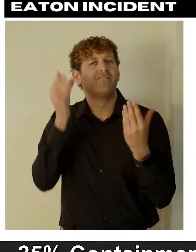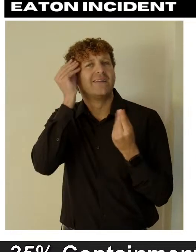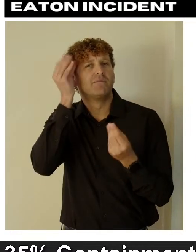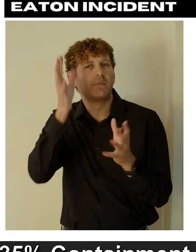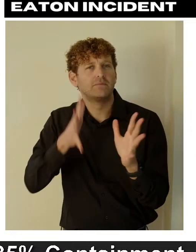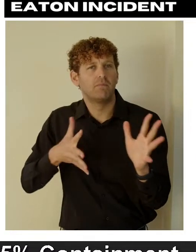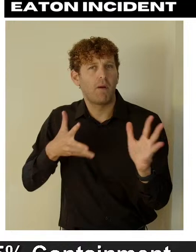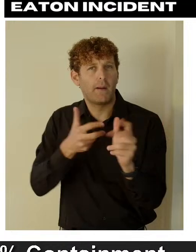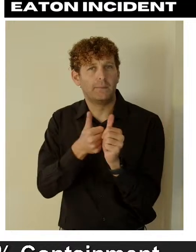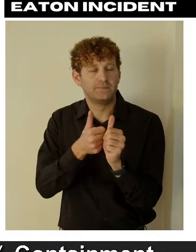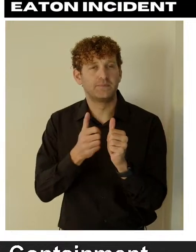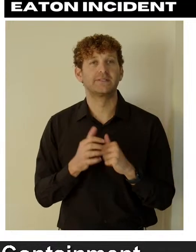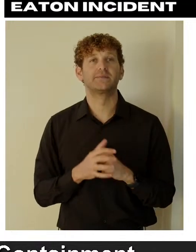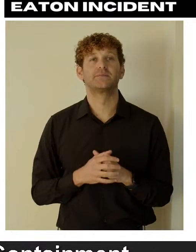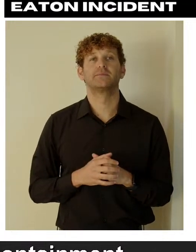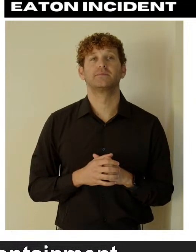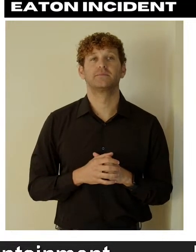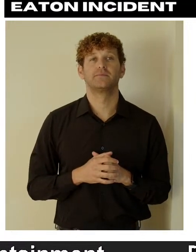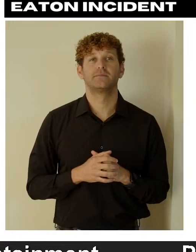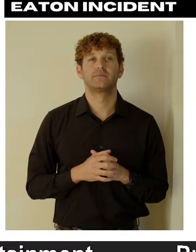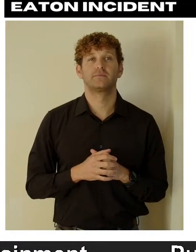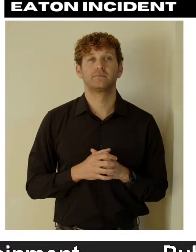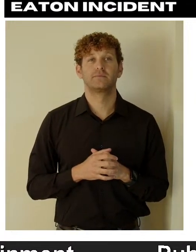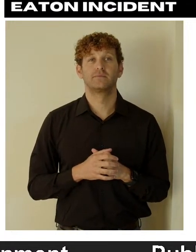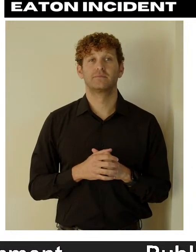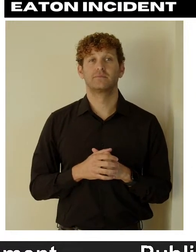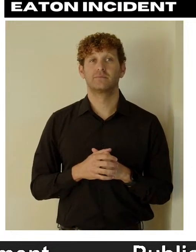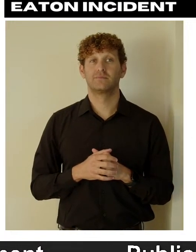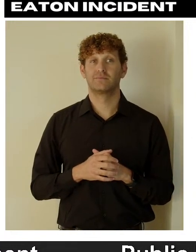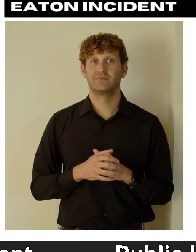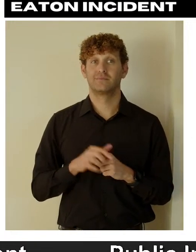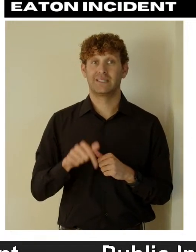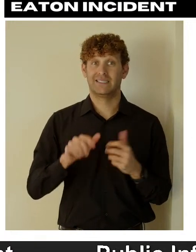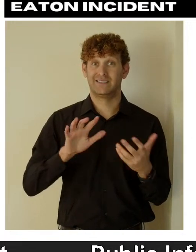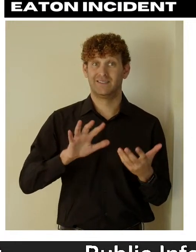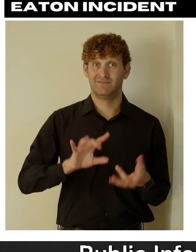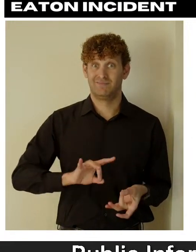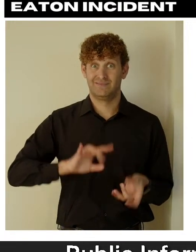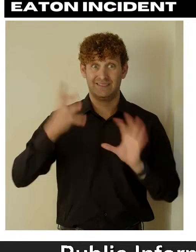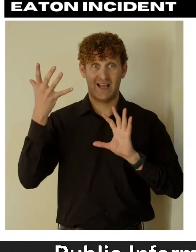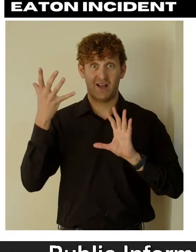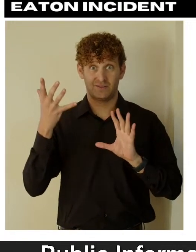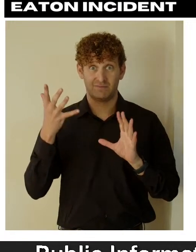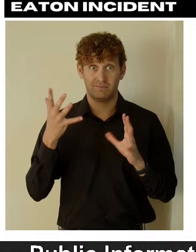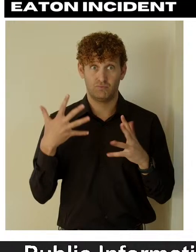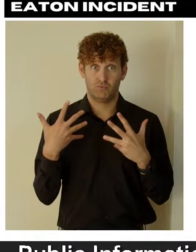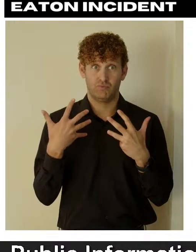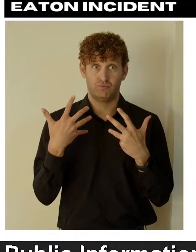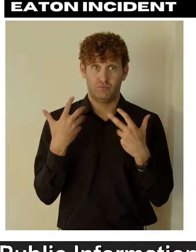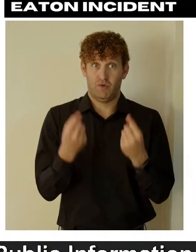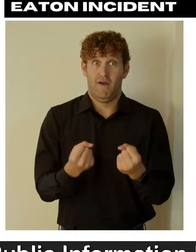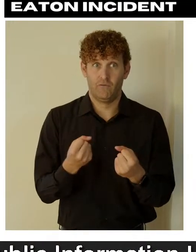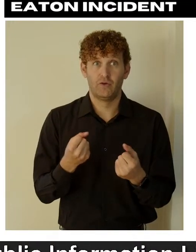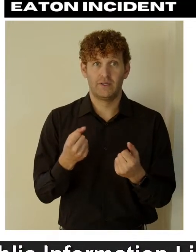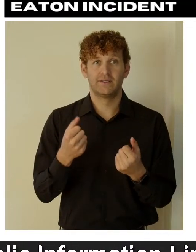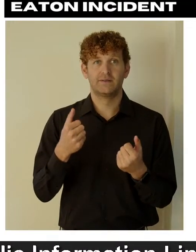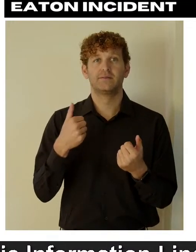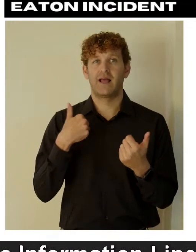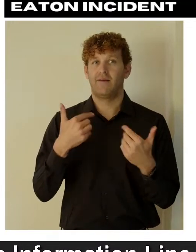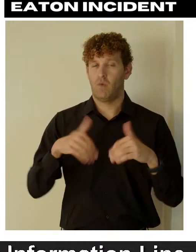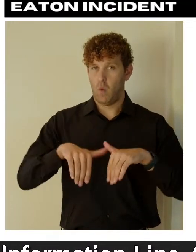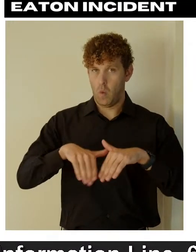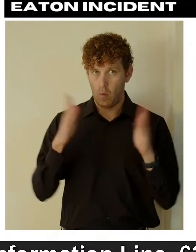journey. A disaster recovery center and local assistance center have opened up today to assist residents. The